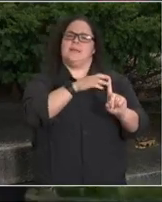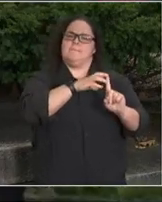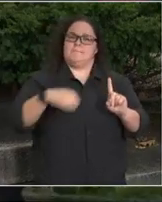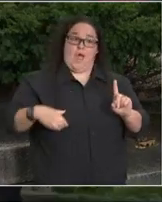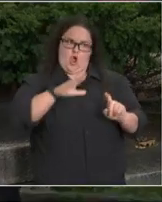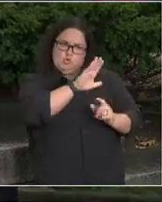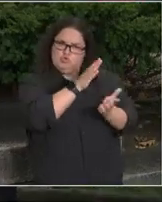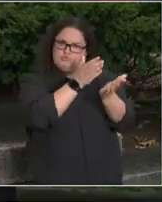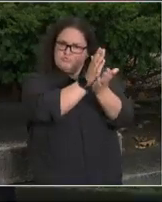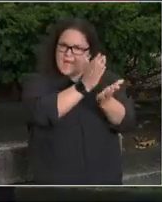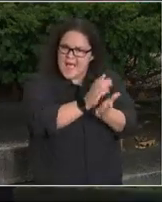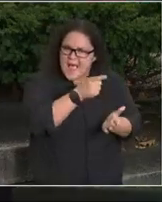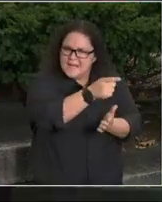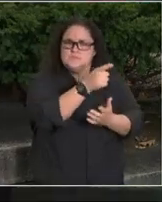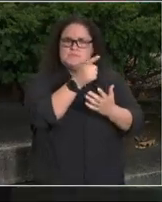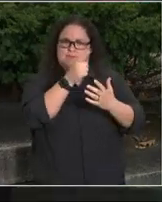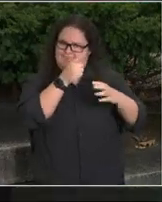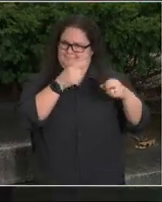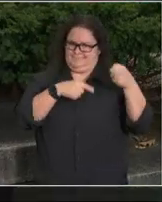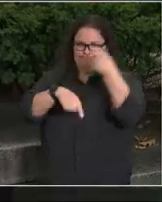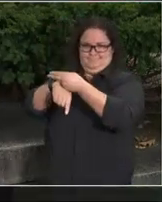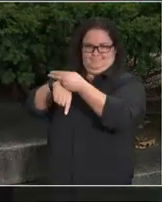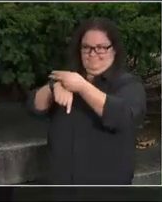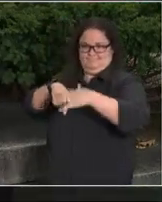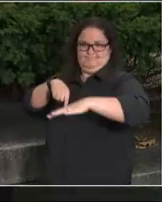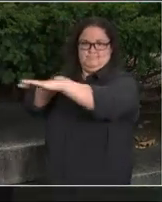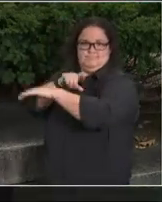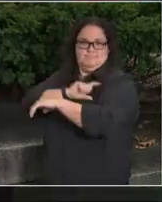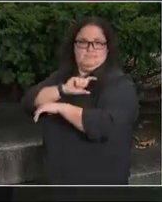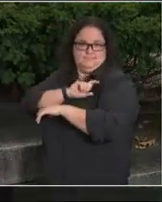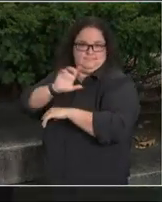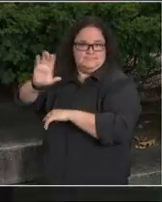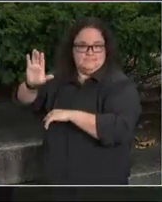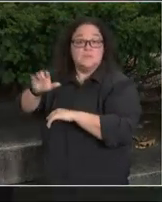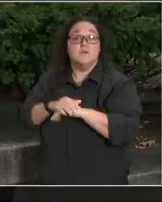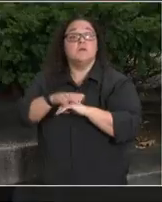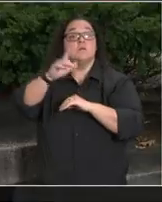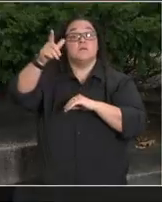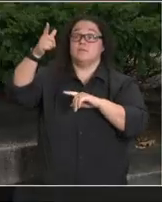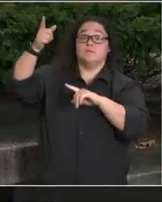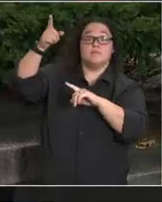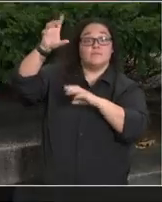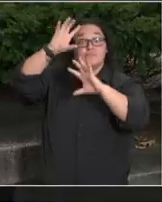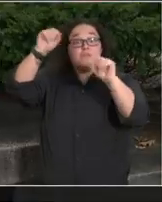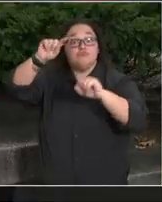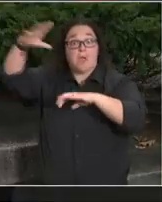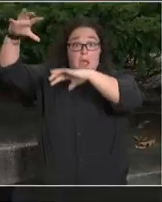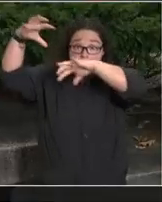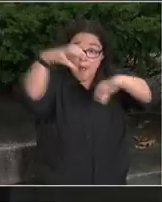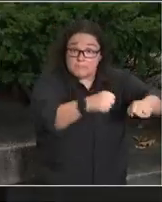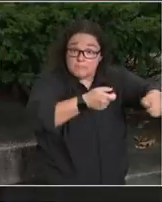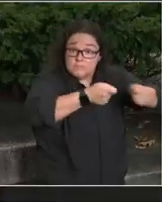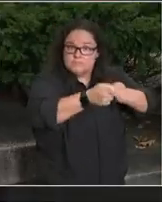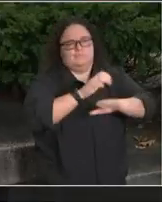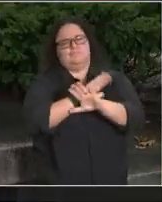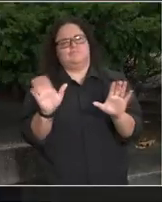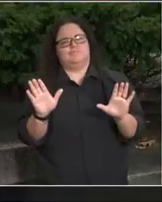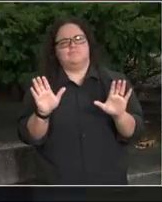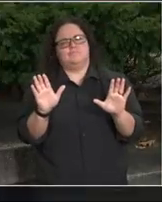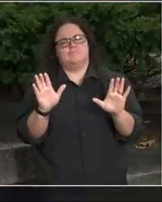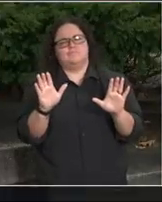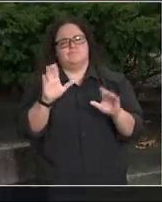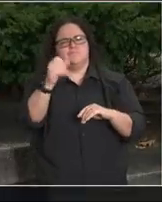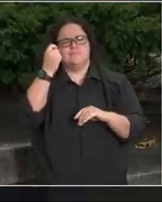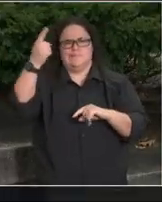chief of police, notwithstanding the government, the president, and the attorney general's efforts to suggest that they had taken control of